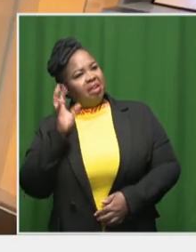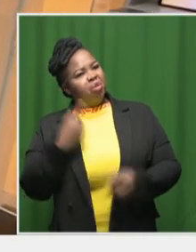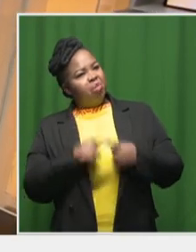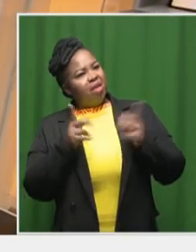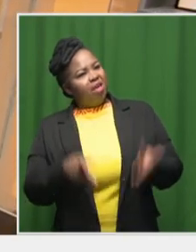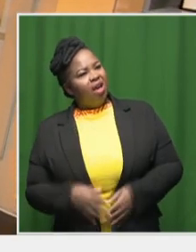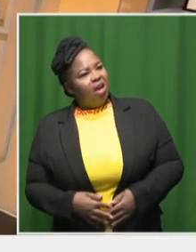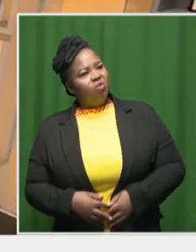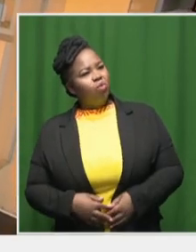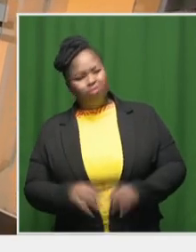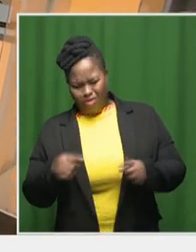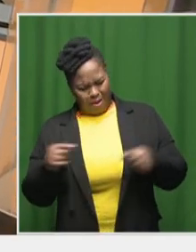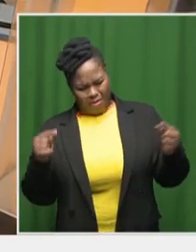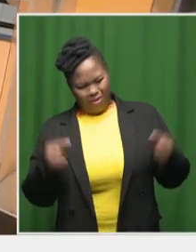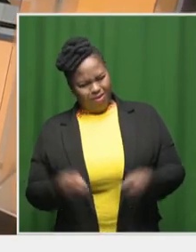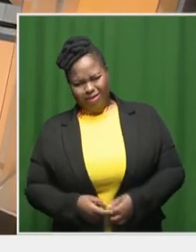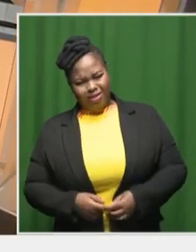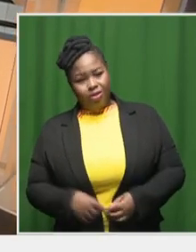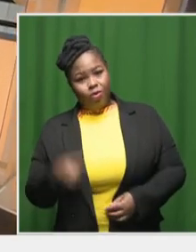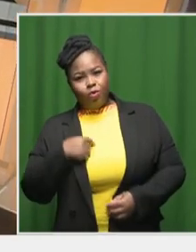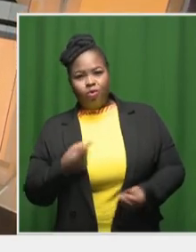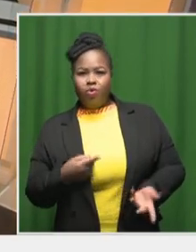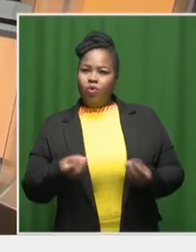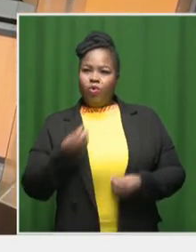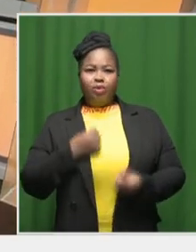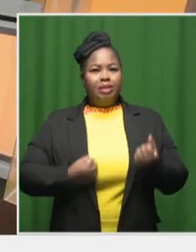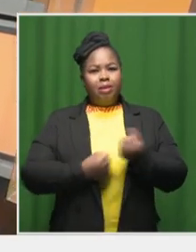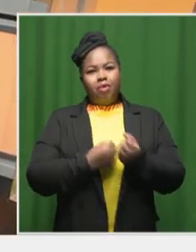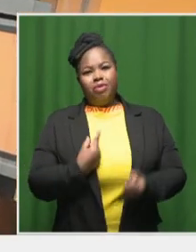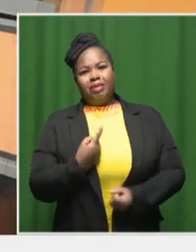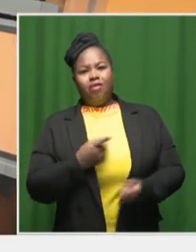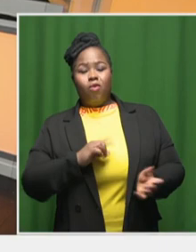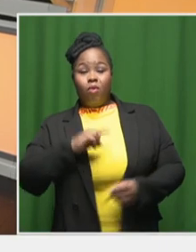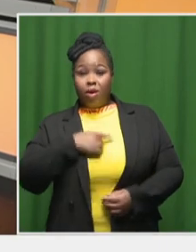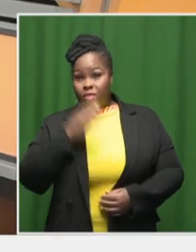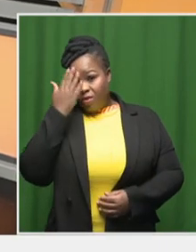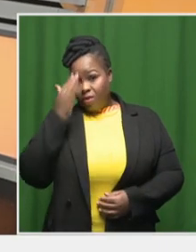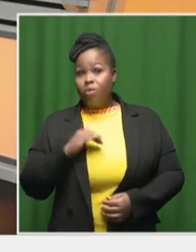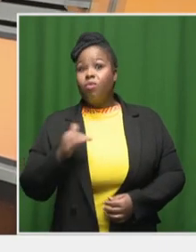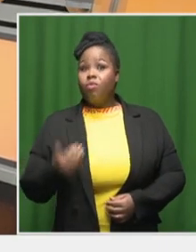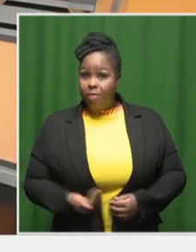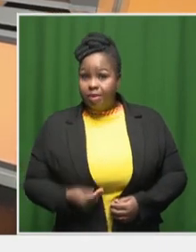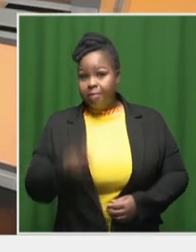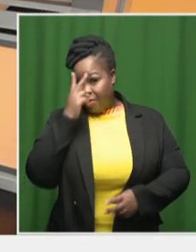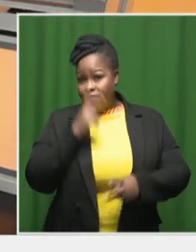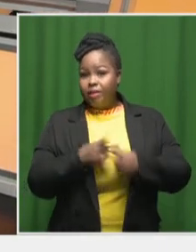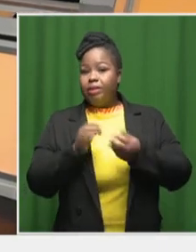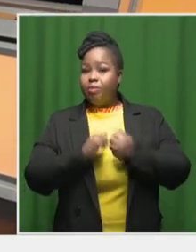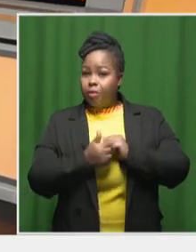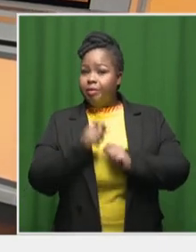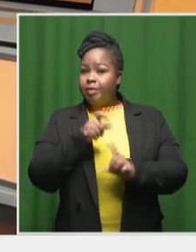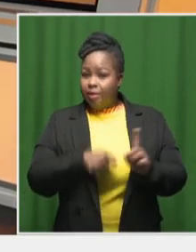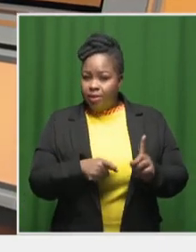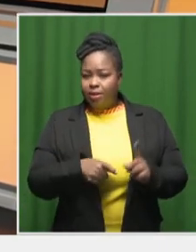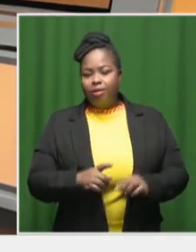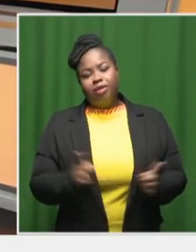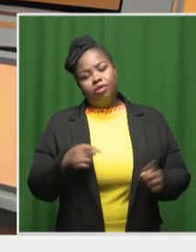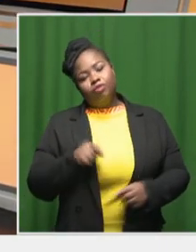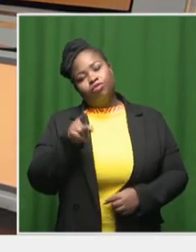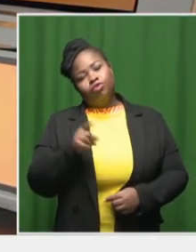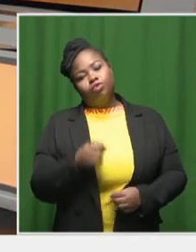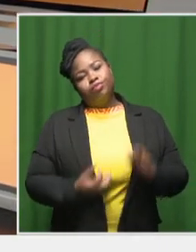have a career out of netball, what are you going to eat? Because we know the struggle for women when it comes to being a professional athlete. But